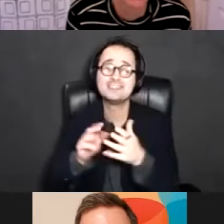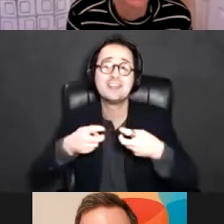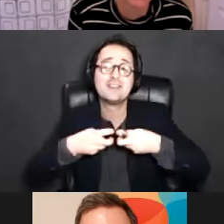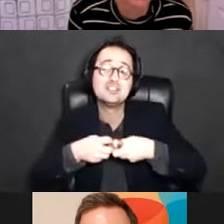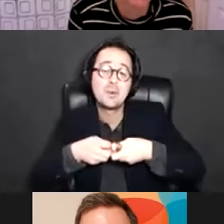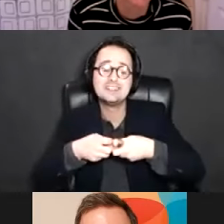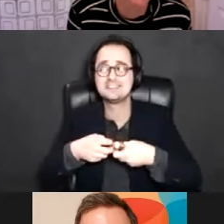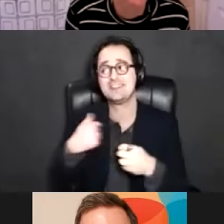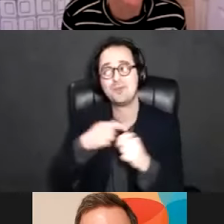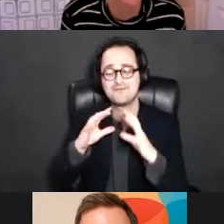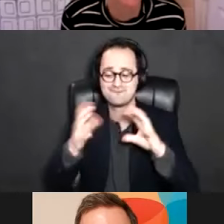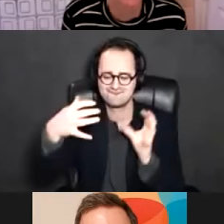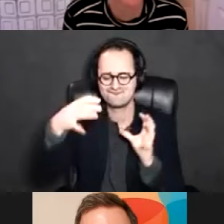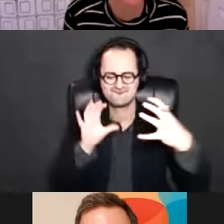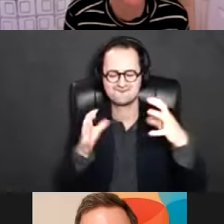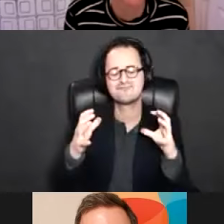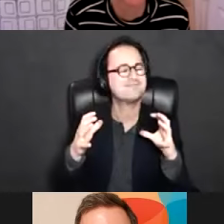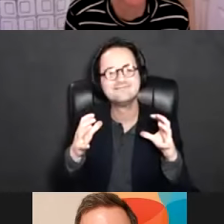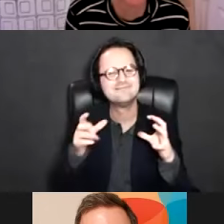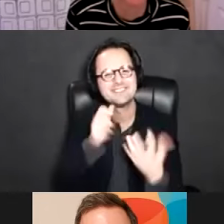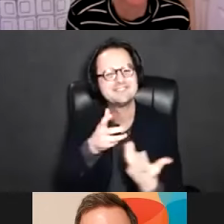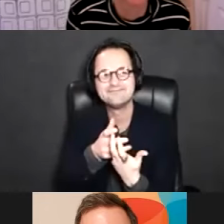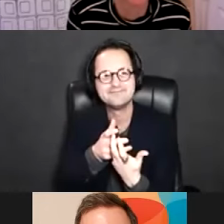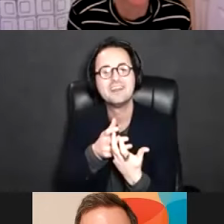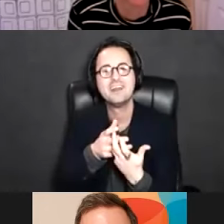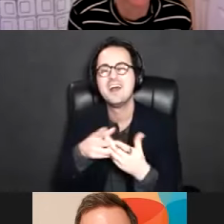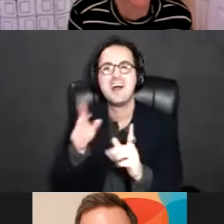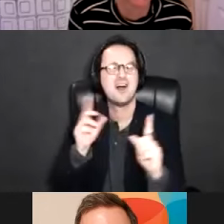labeled in the brain. I'll pull back up